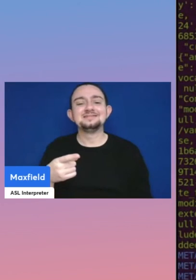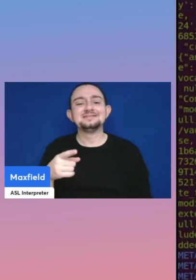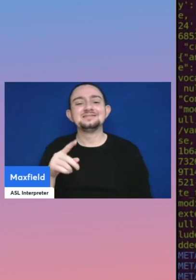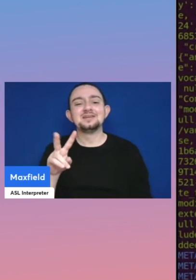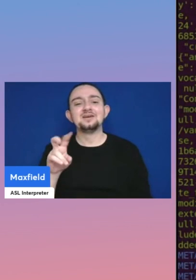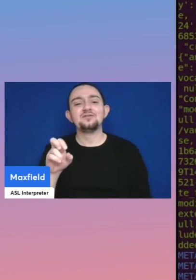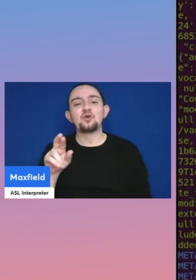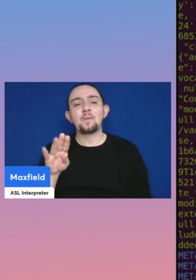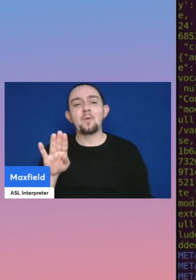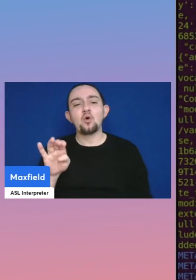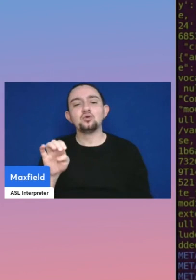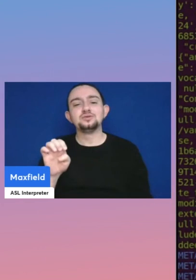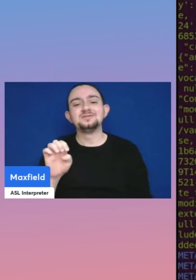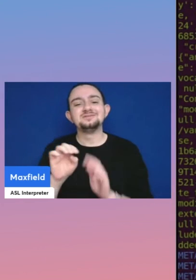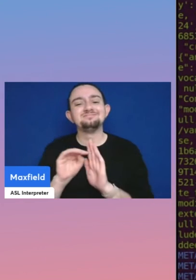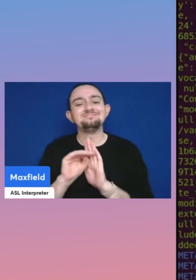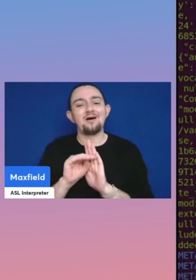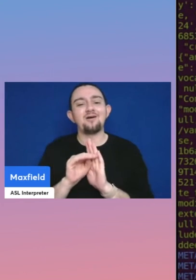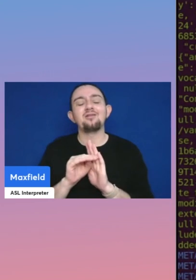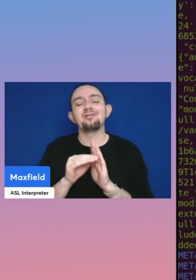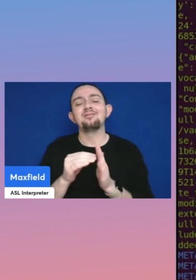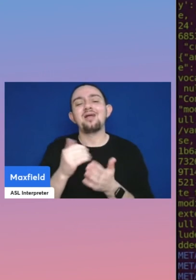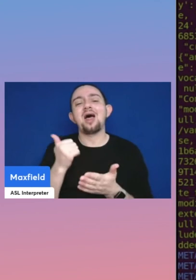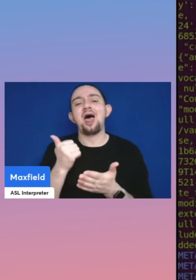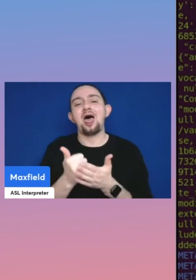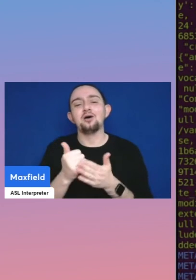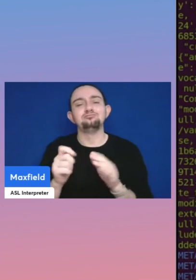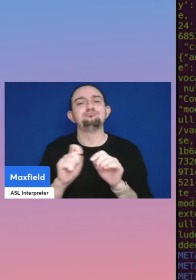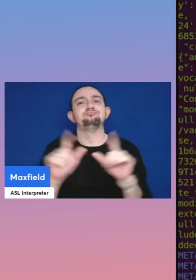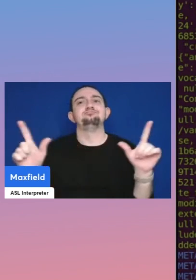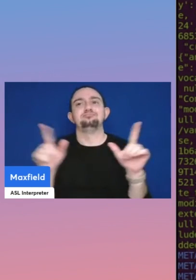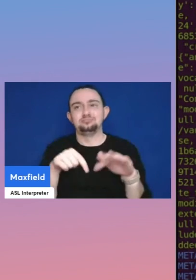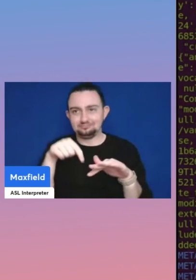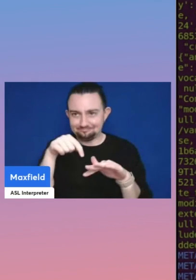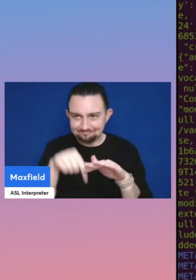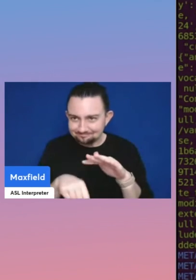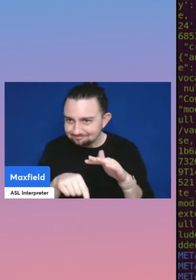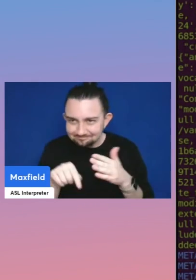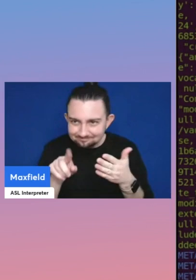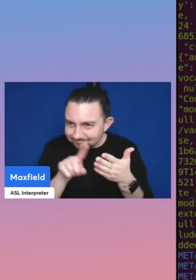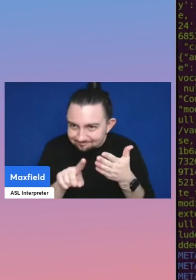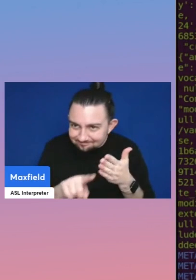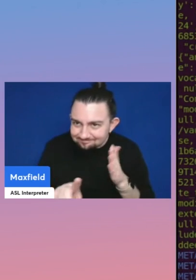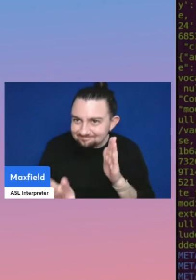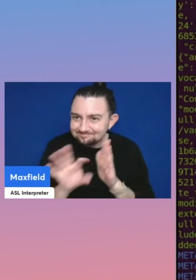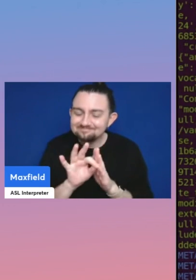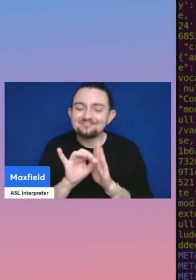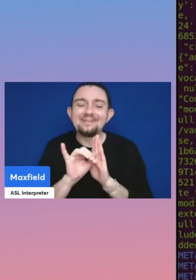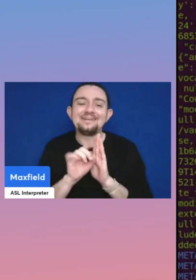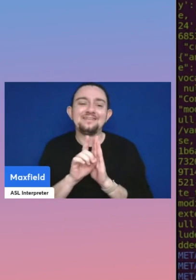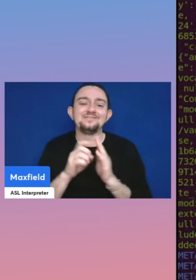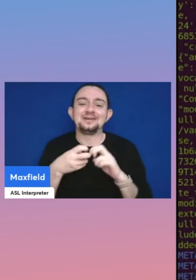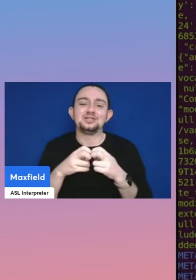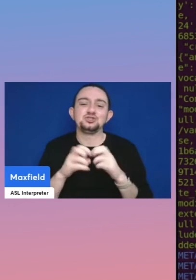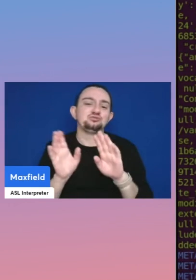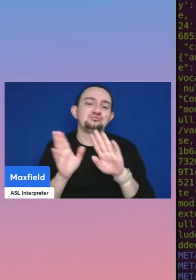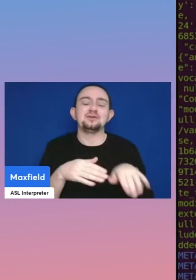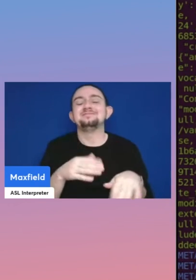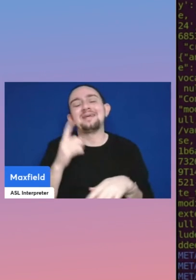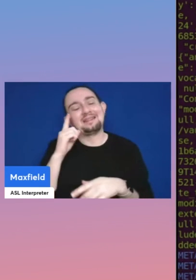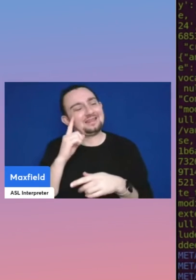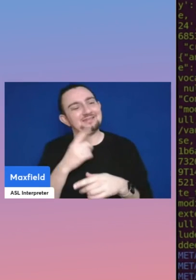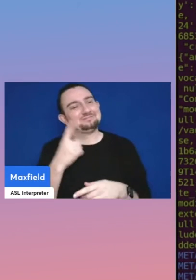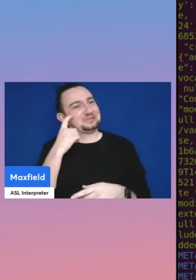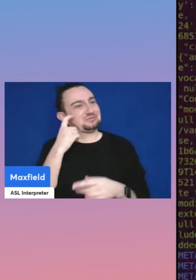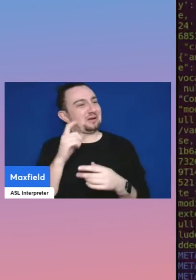better identify the issues. However, I suppose it's something related to Python Now Python can stuff. I show the login part?